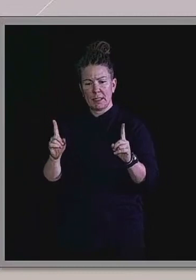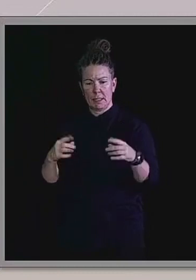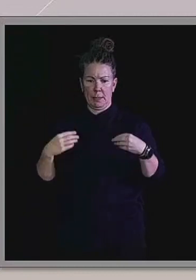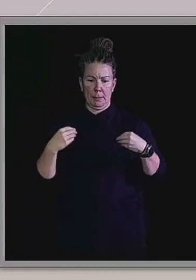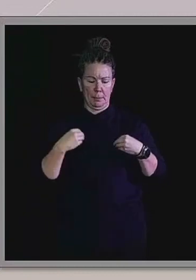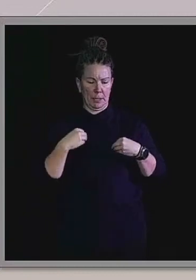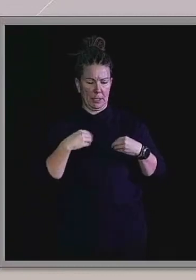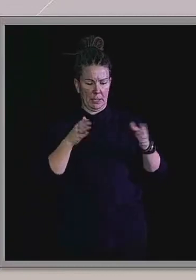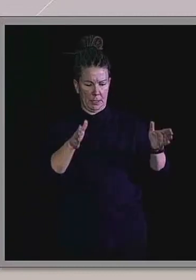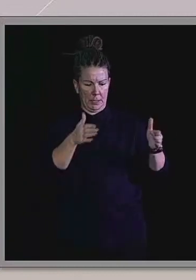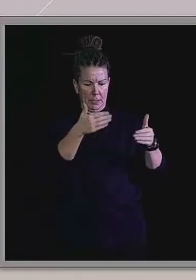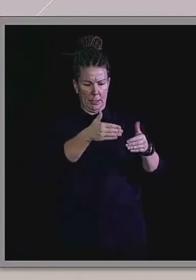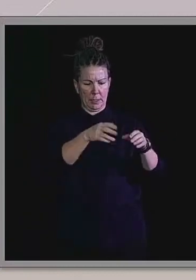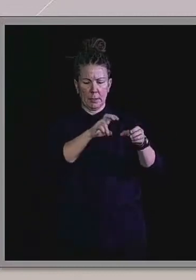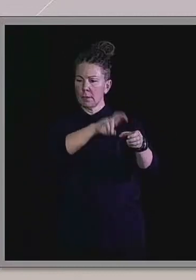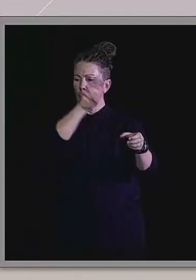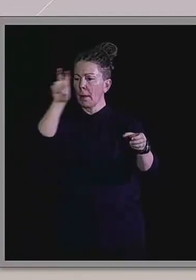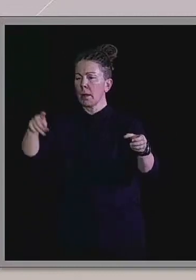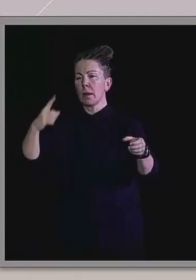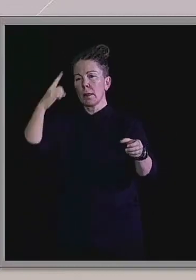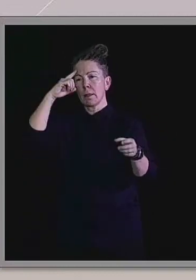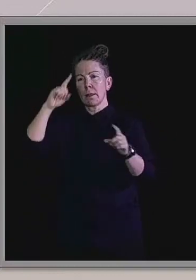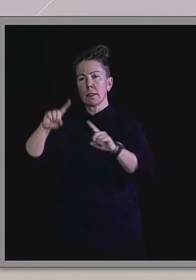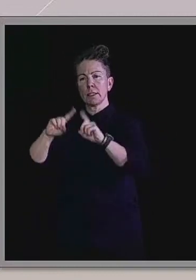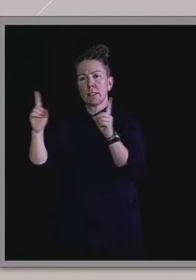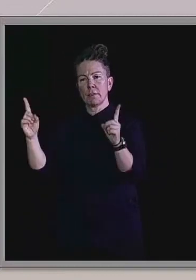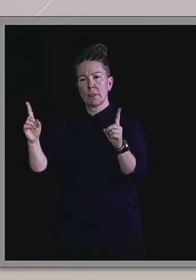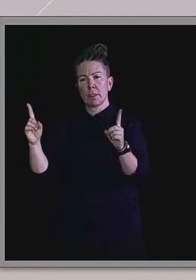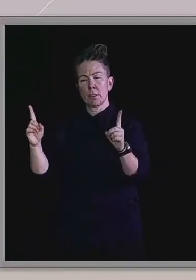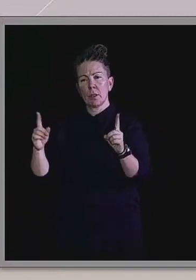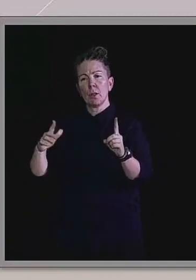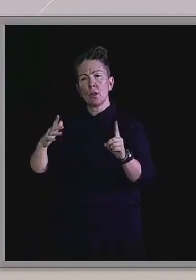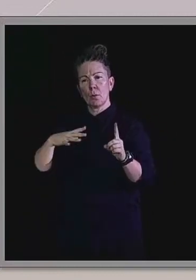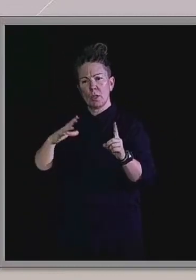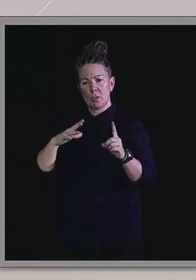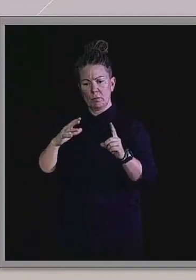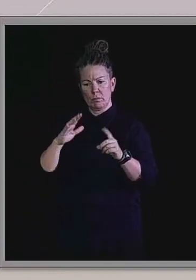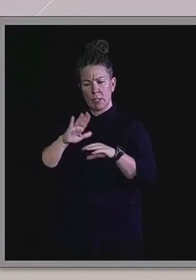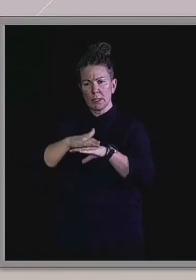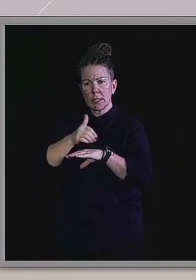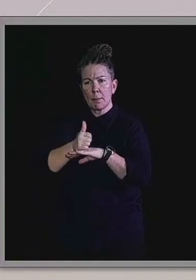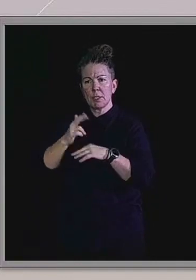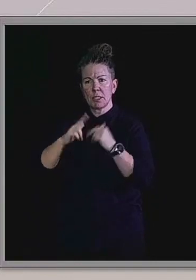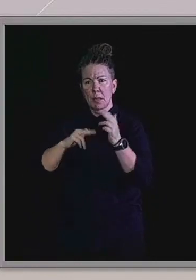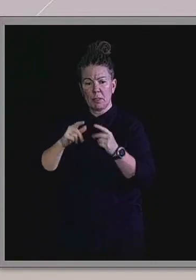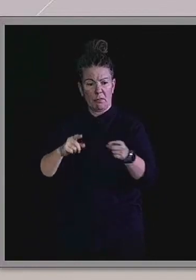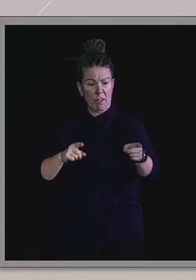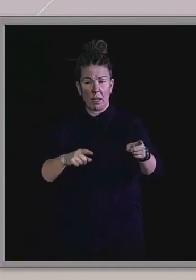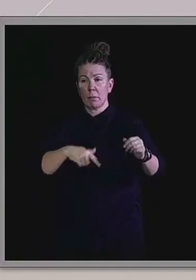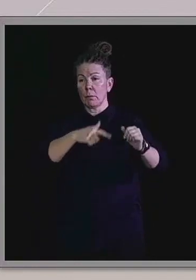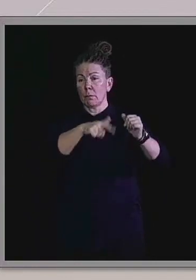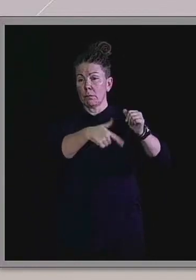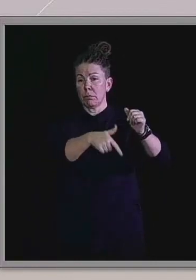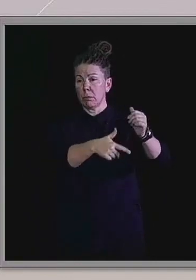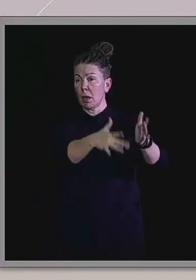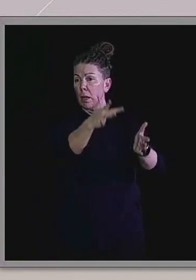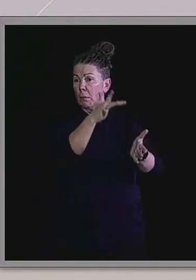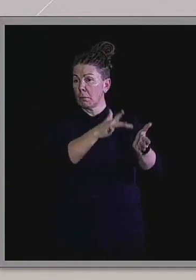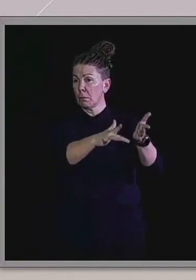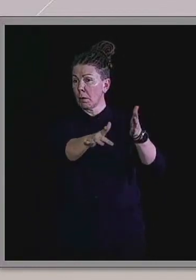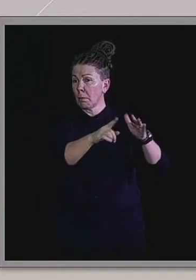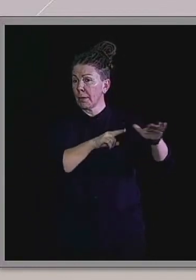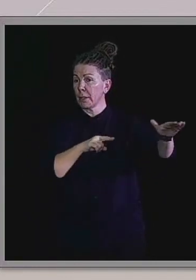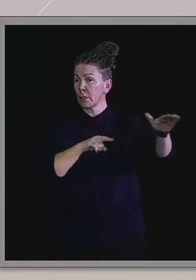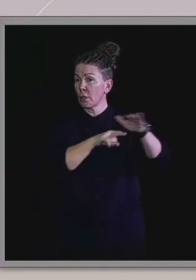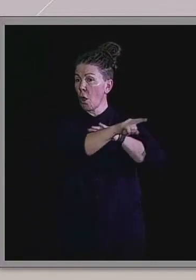other industries that we can also establish and develop. Because one day, industry is going to pack up and go. The iron ore is going to run out, the oil and